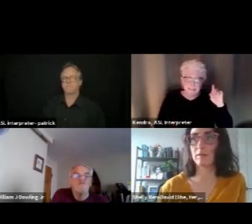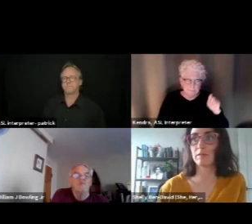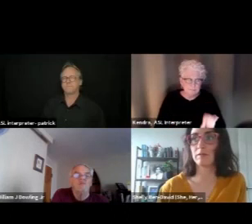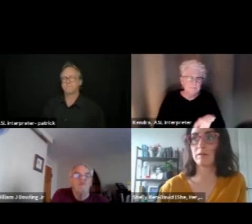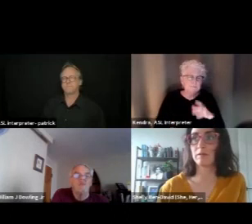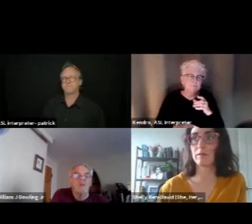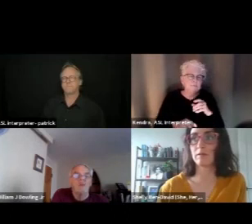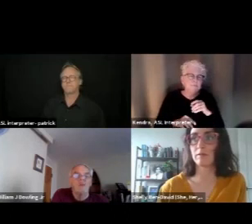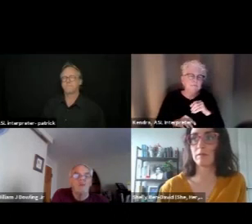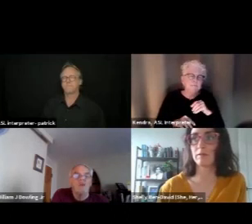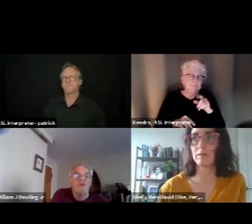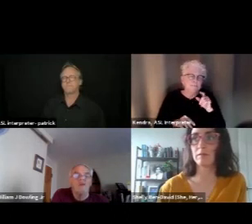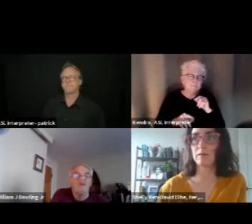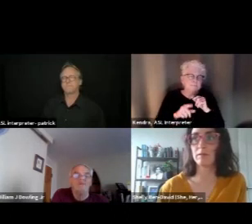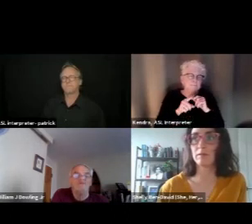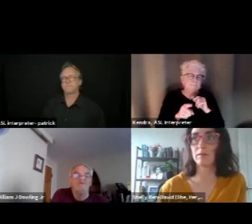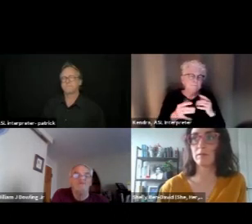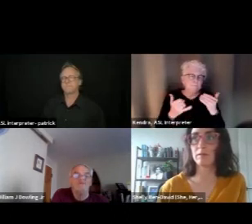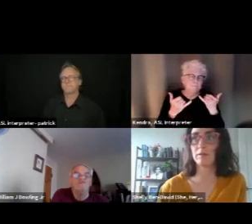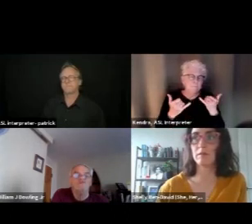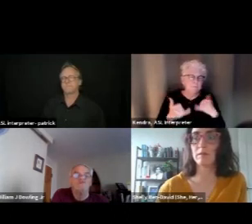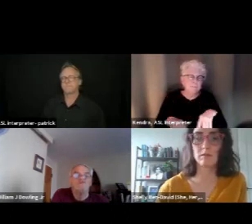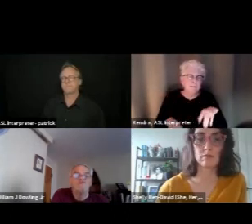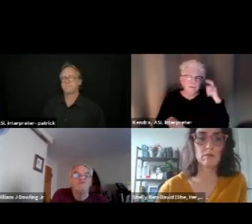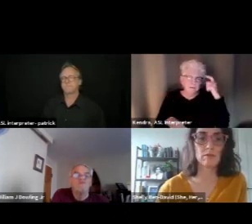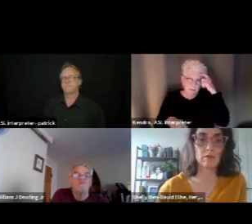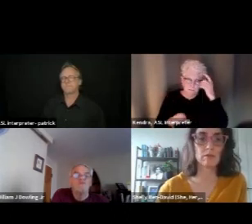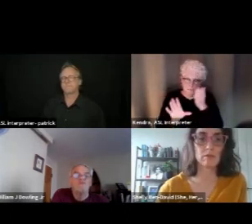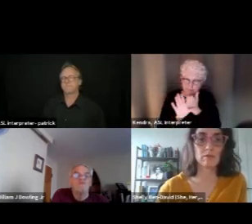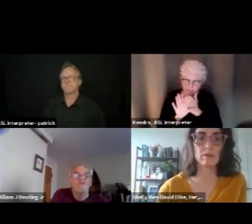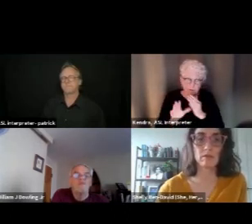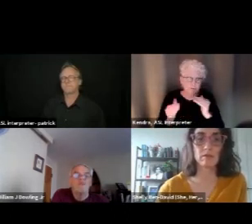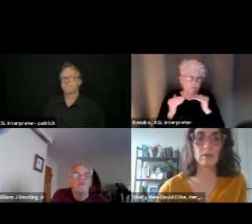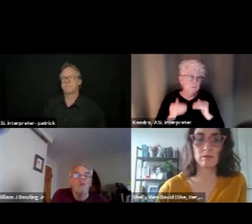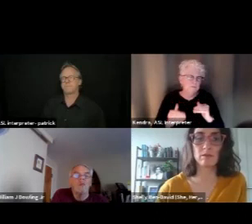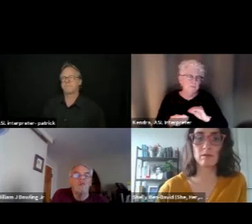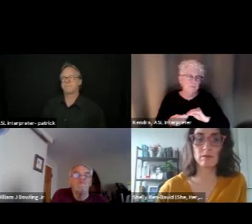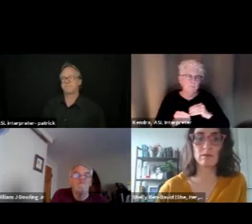Jung described the process of individuation, of becoming, your own person.